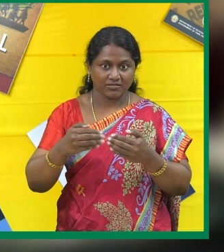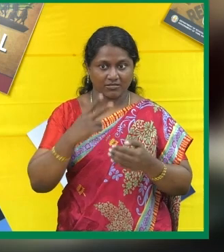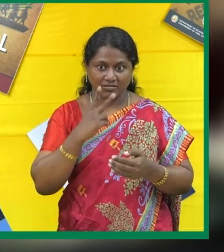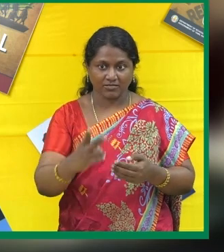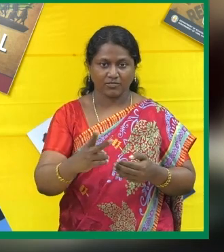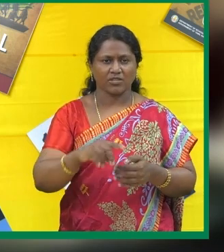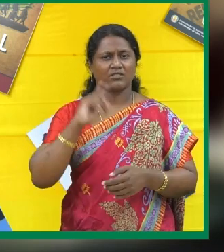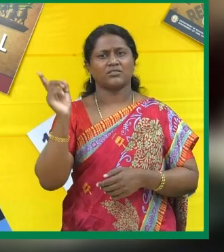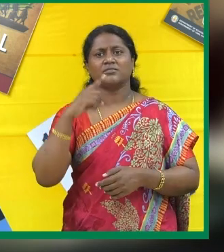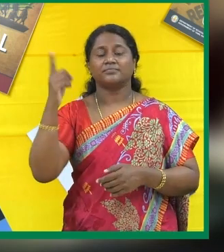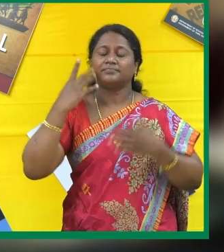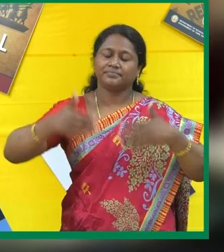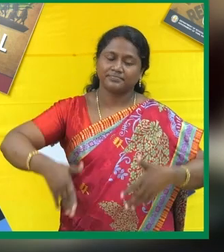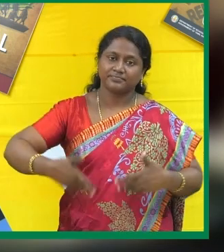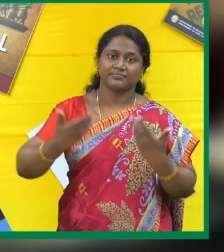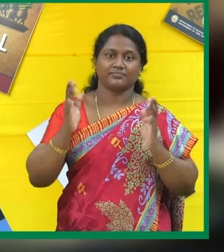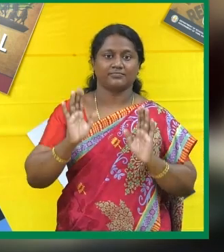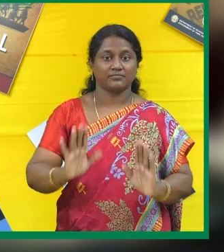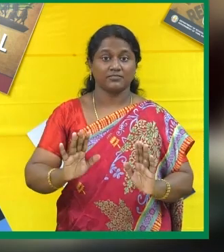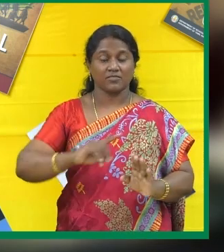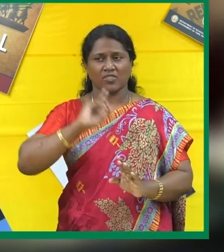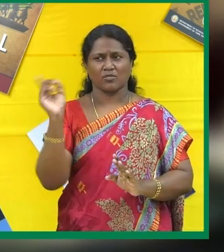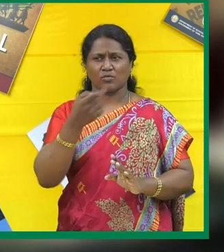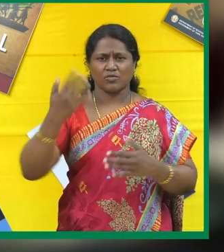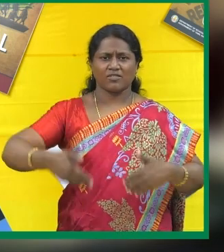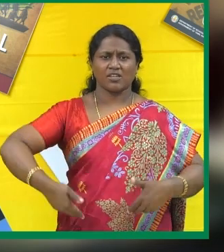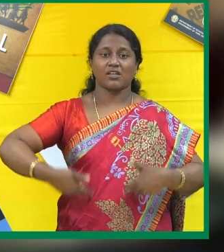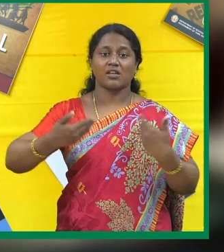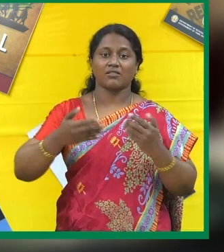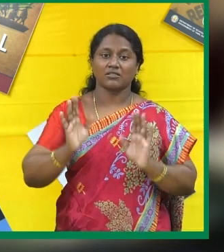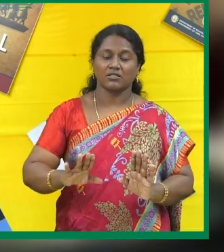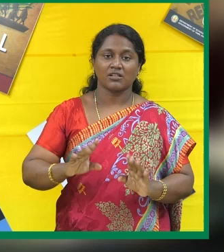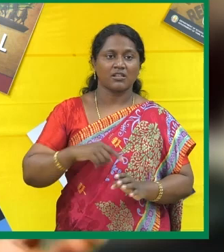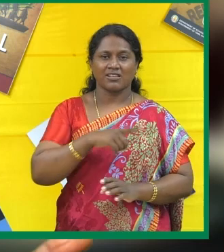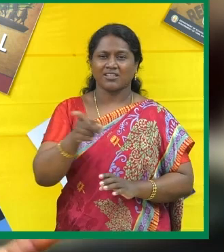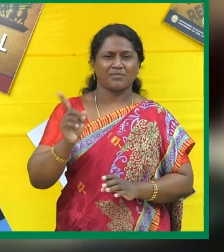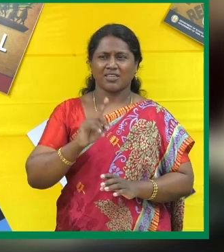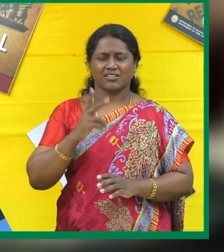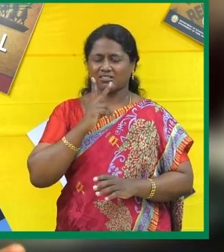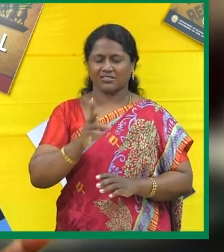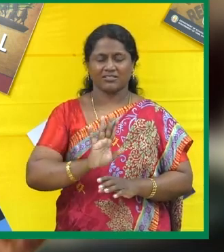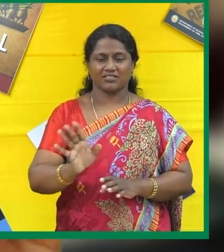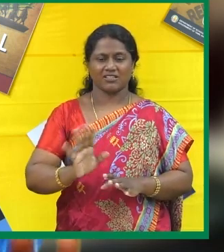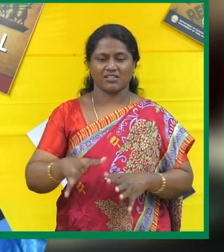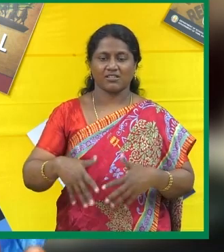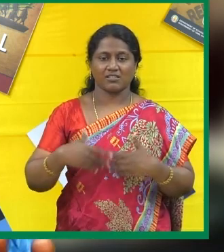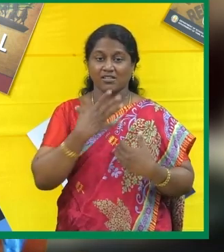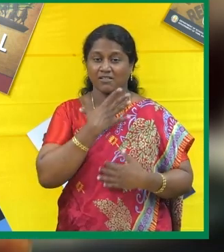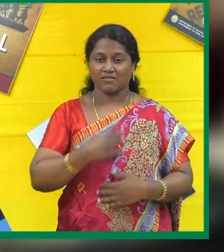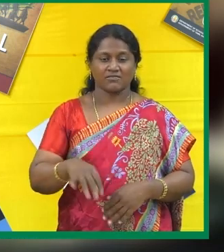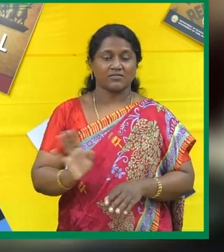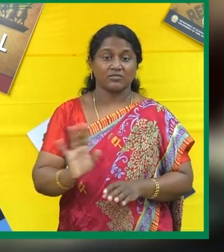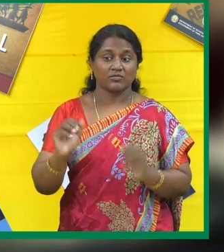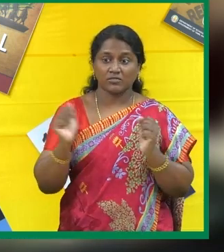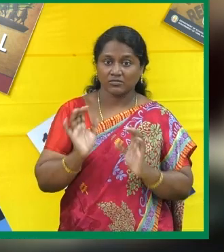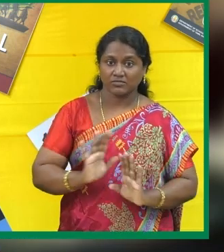joy, happiness, full of happiness. So, you don't worry about the past or future.